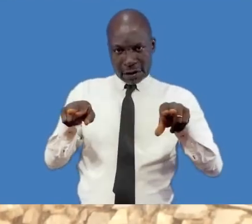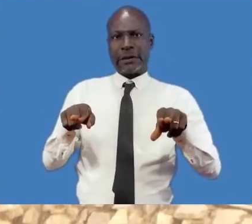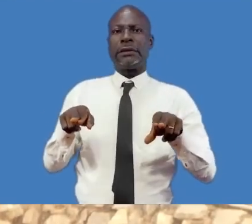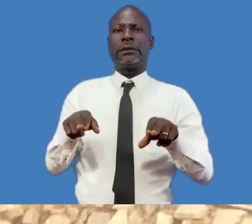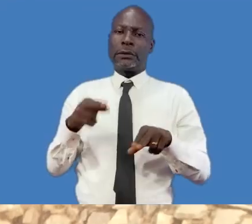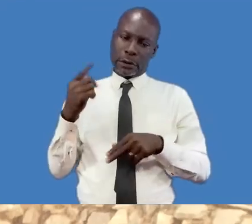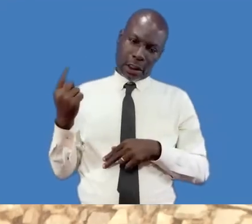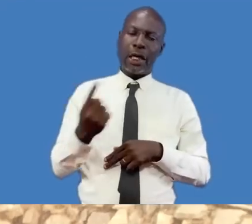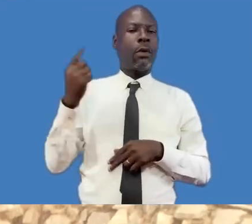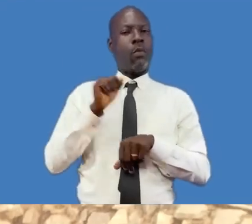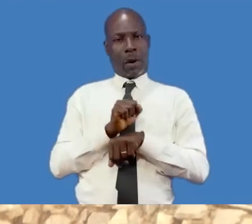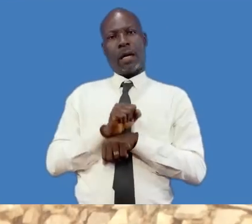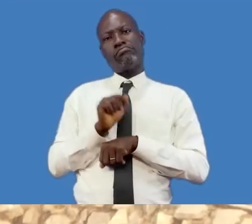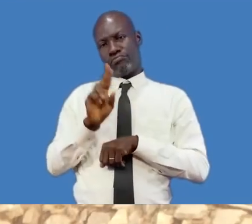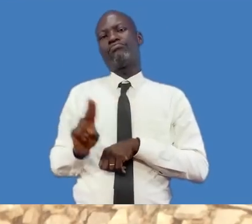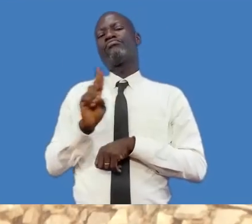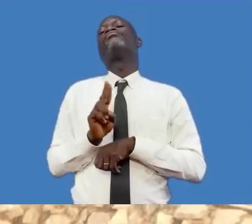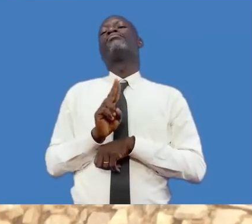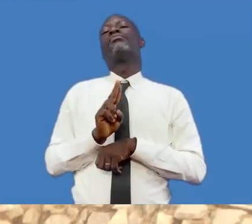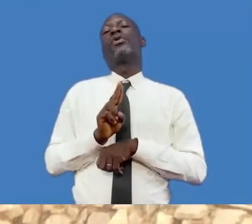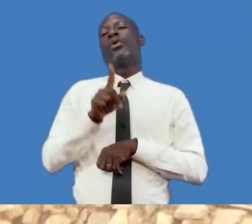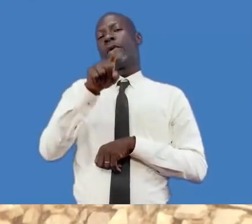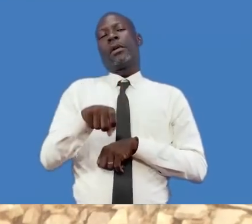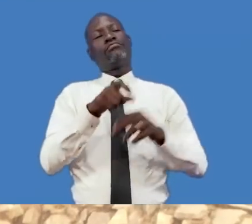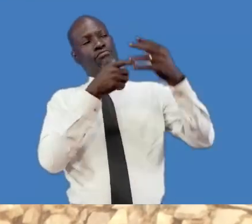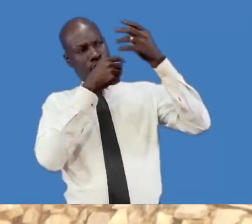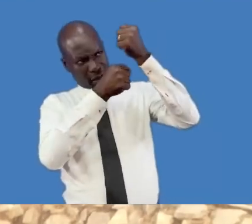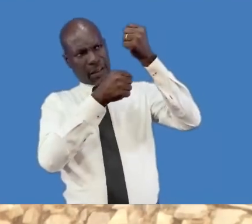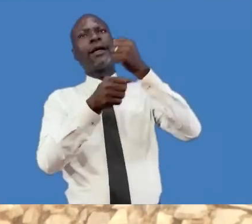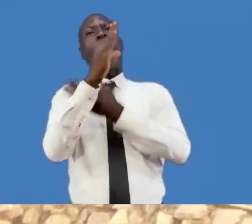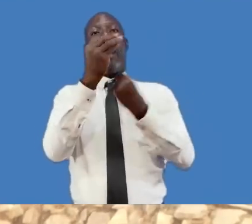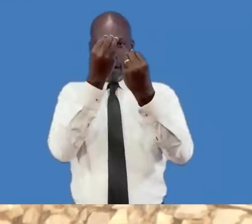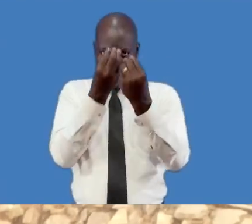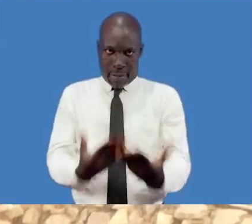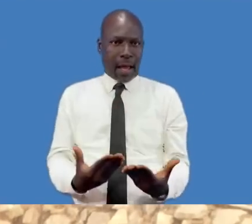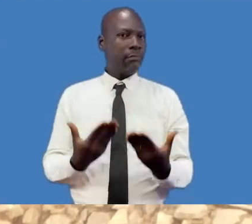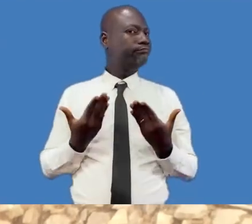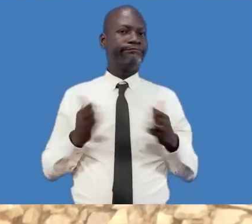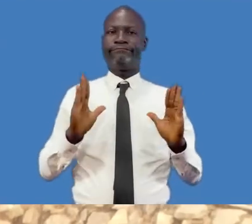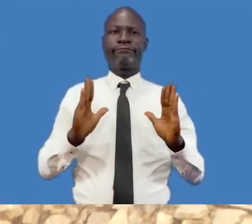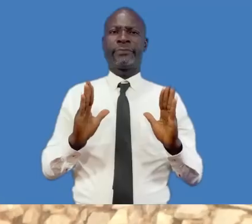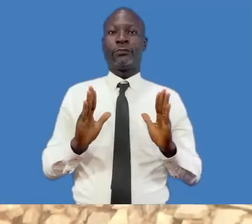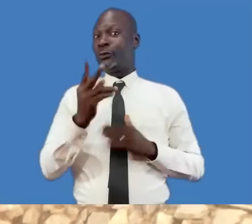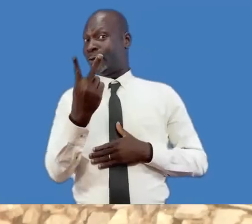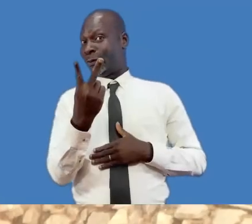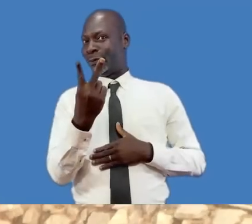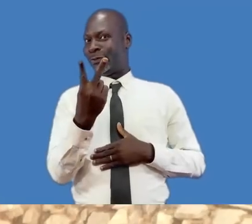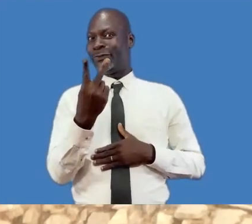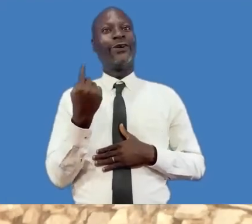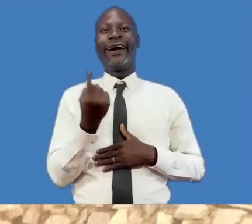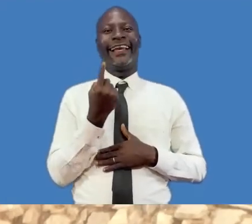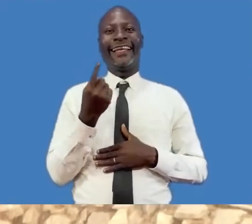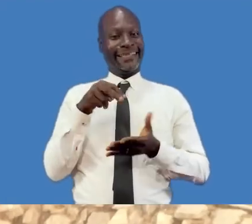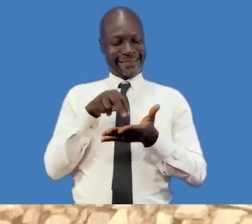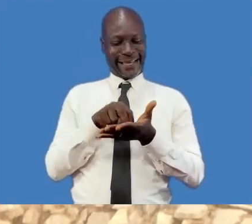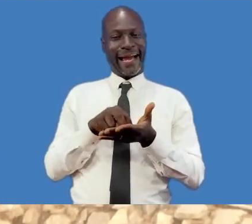say wo de beye adwuma. Trusting God and obeying him. Sa enema mienu ana